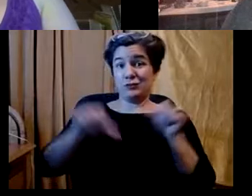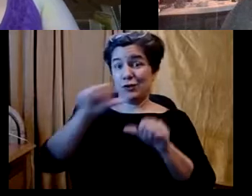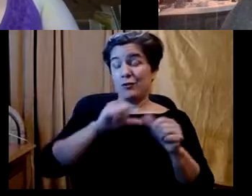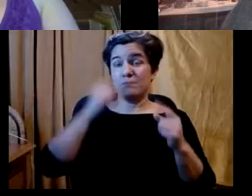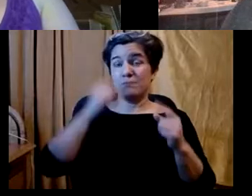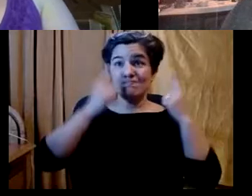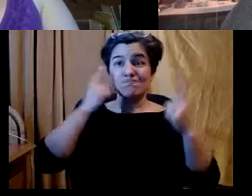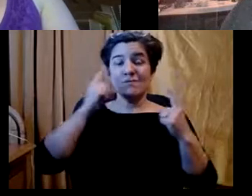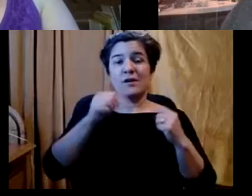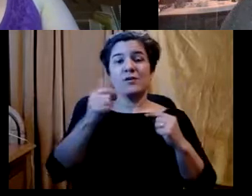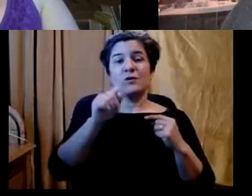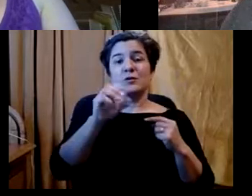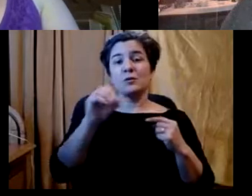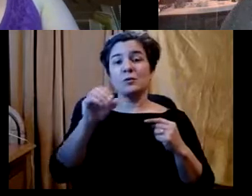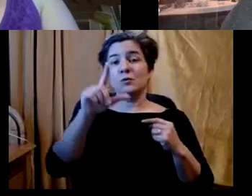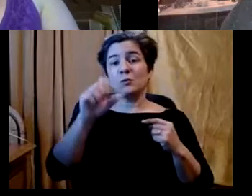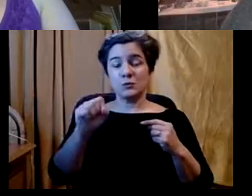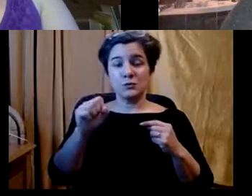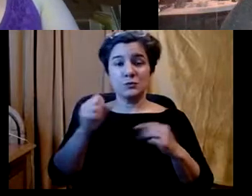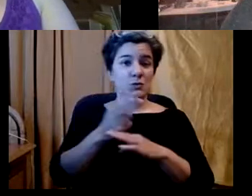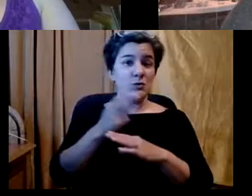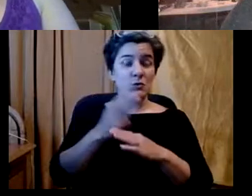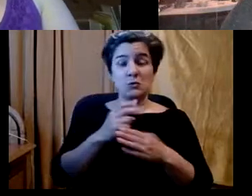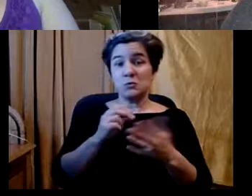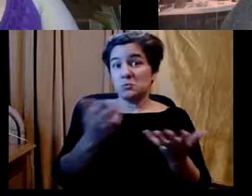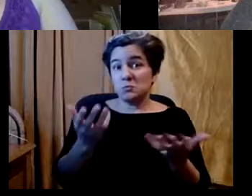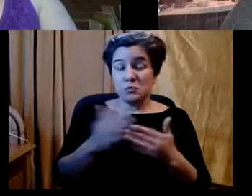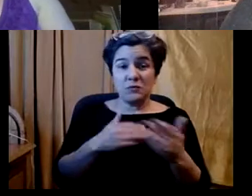other tools that we use, or it's up to us what we want to do.